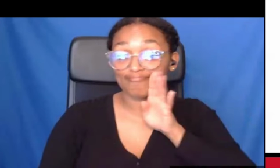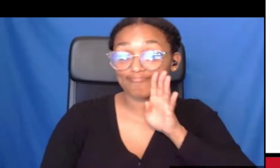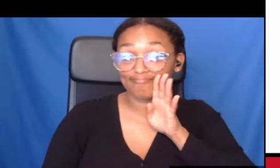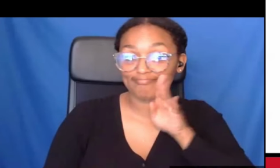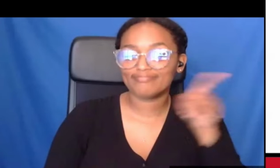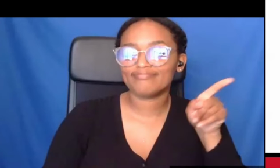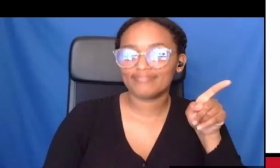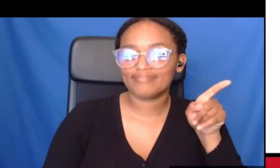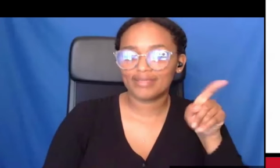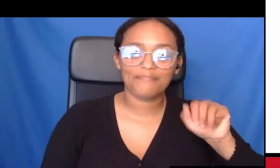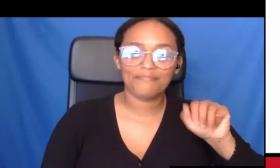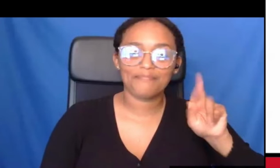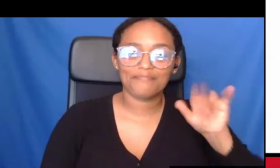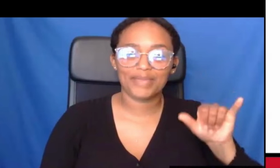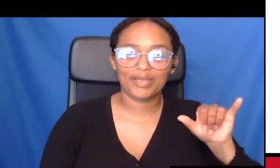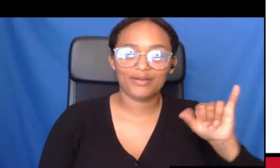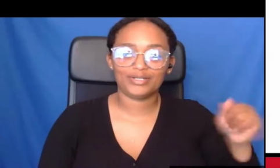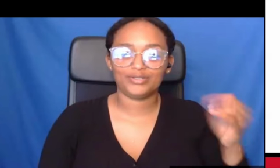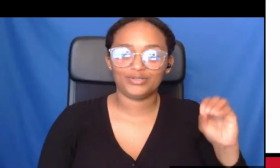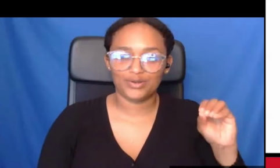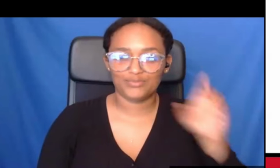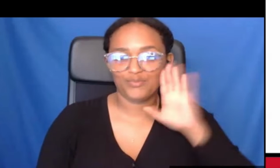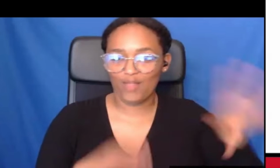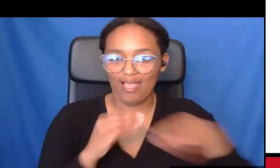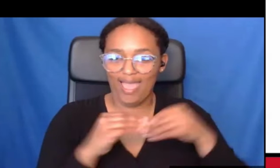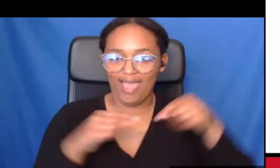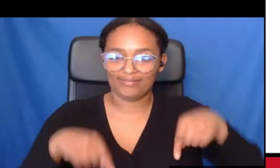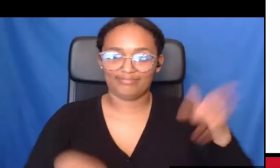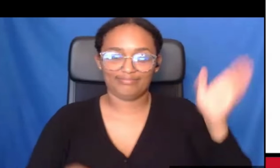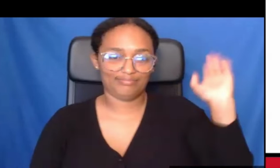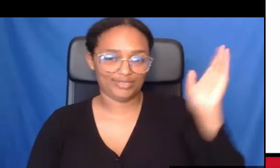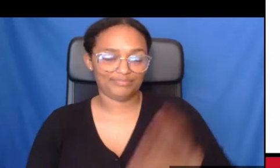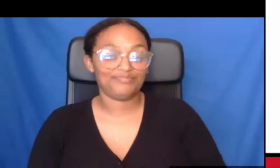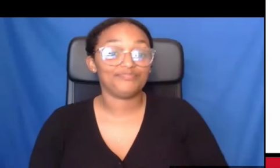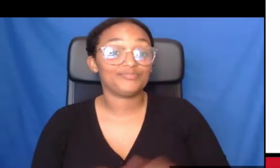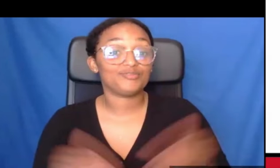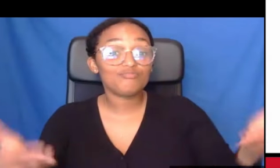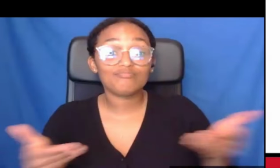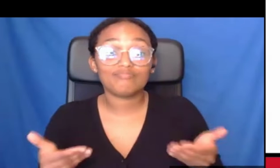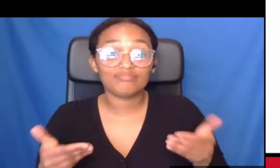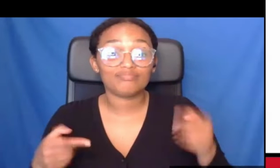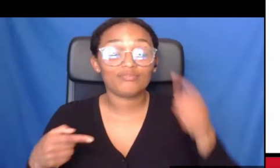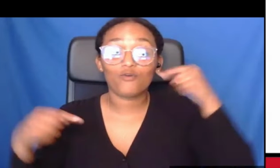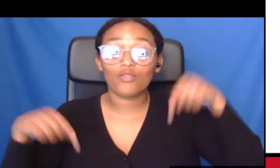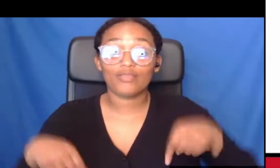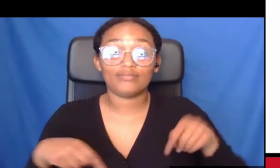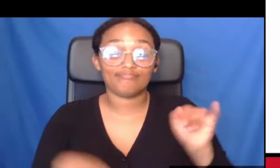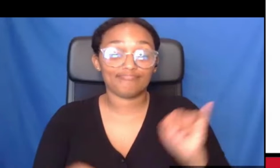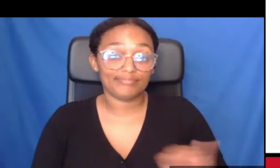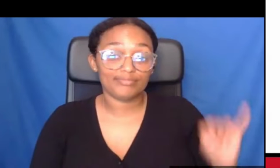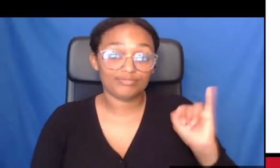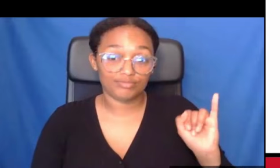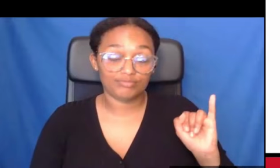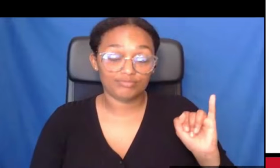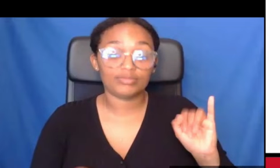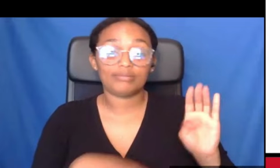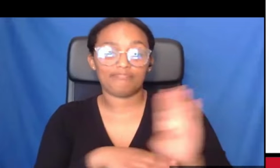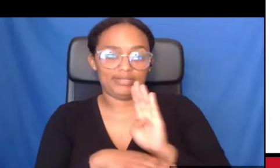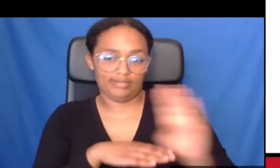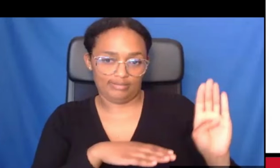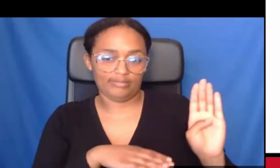add here and there to this presentation. So an introduction to commercial insurance or business